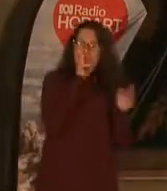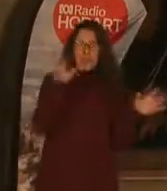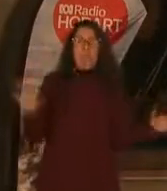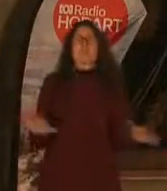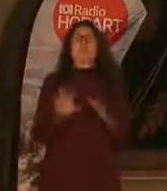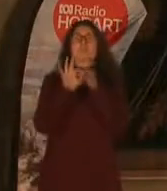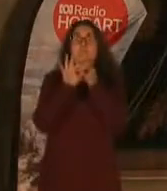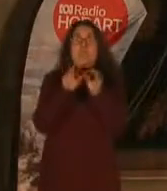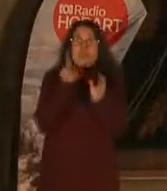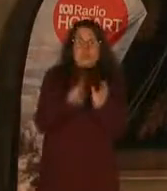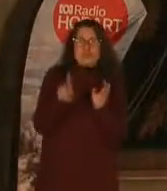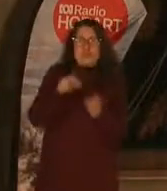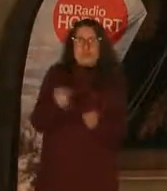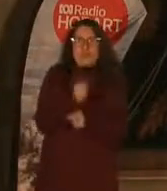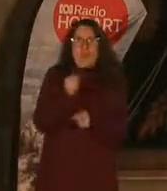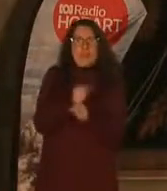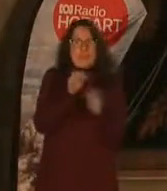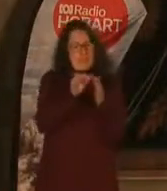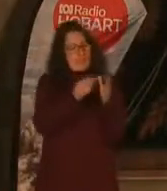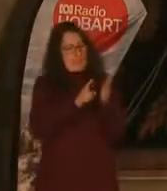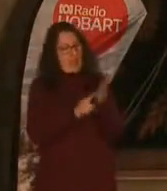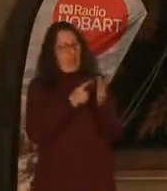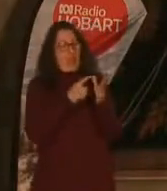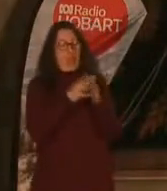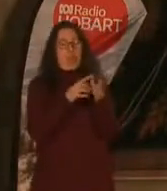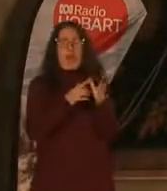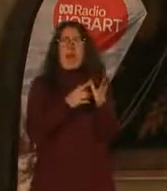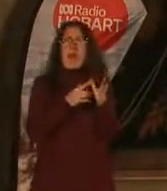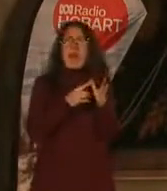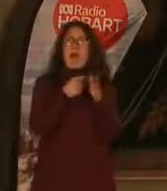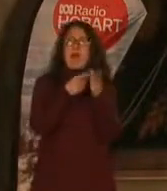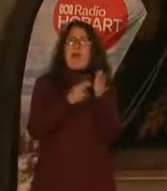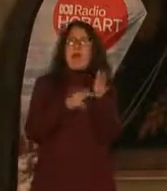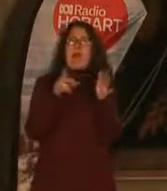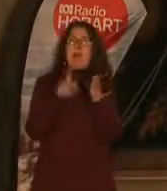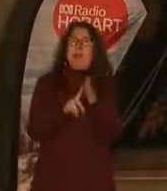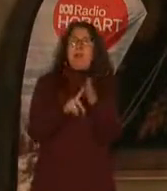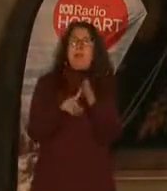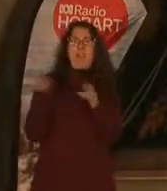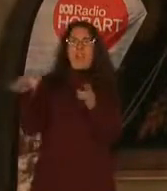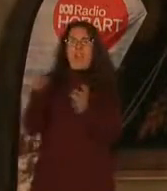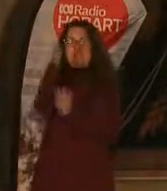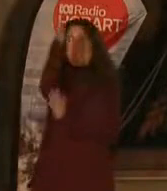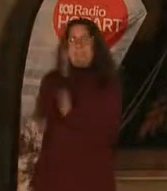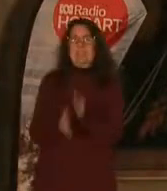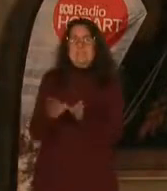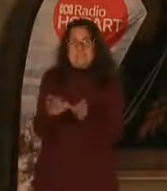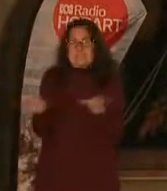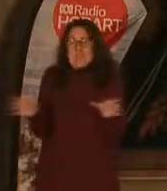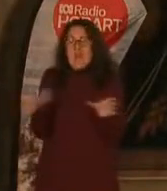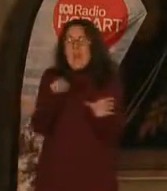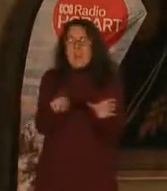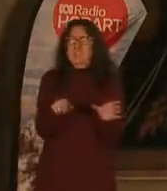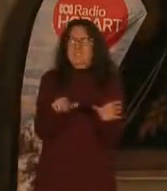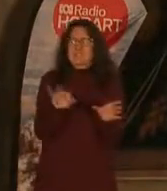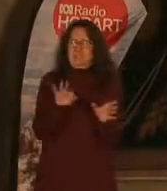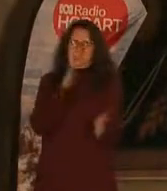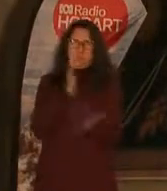recreate Palawakani, just shows that it's a very artificial divide. Mm. This leads perfectly into the